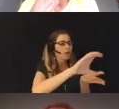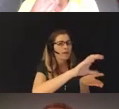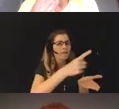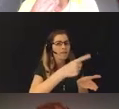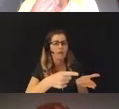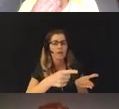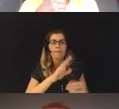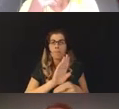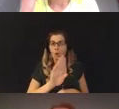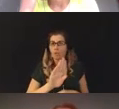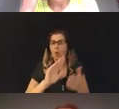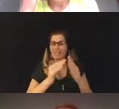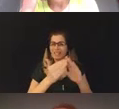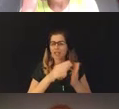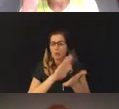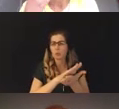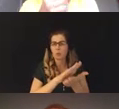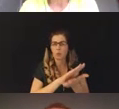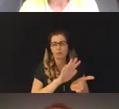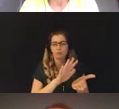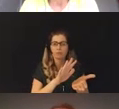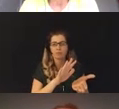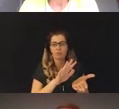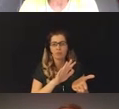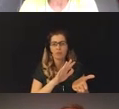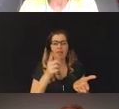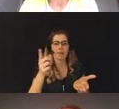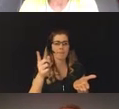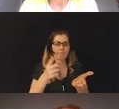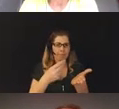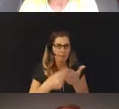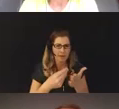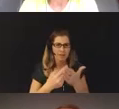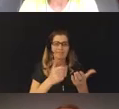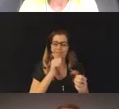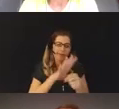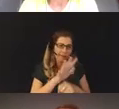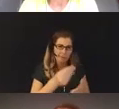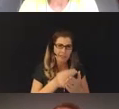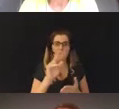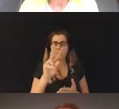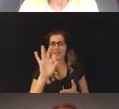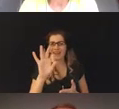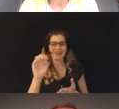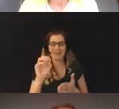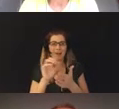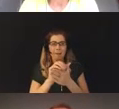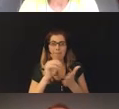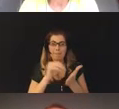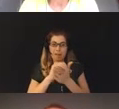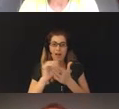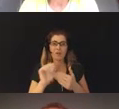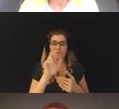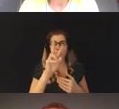caused Baltimore City schools to be defunded, underfunded $290 million a year for a total of